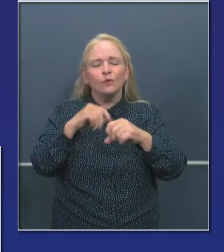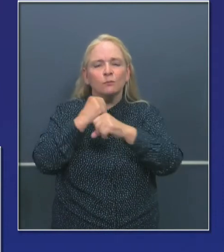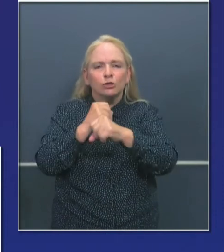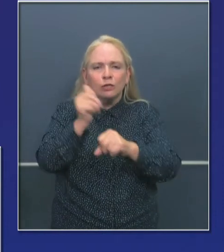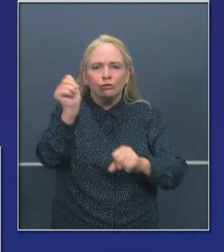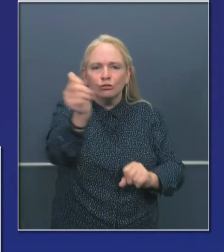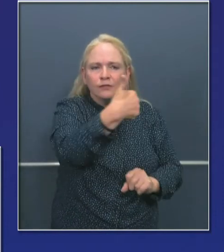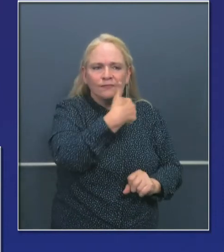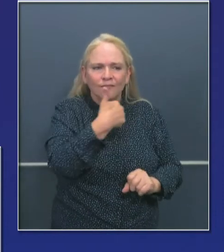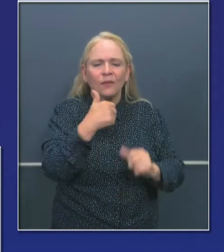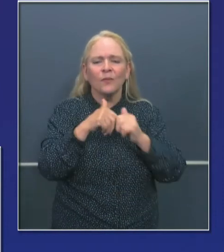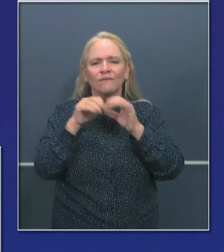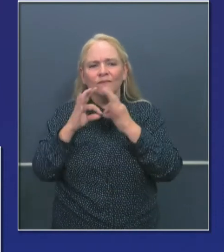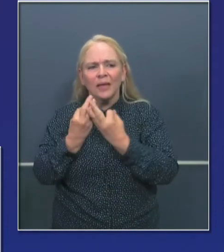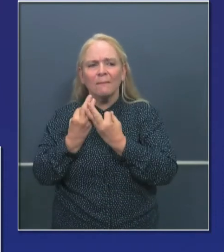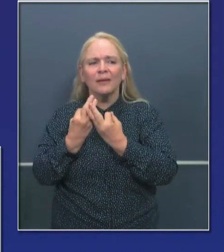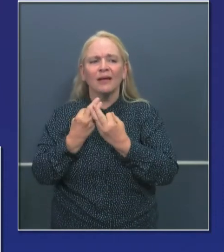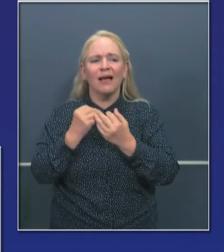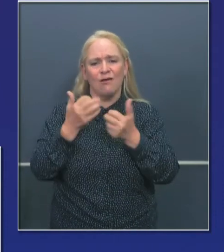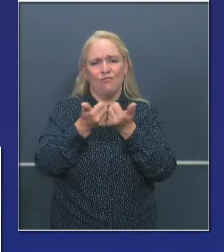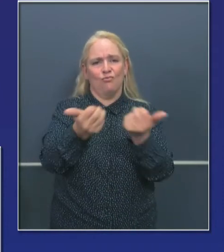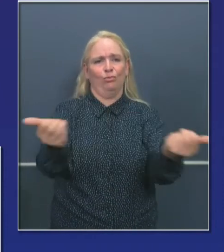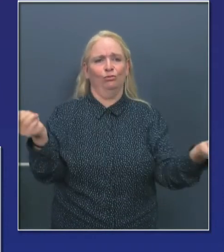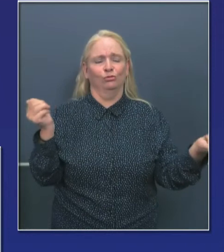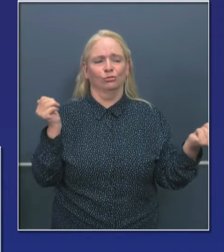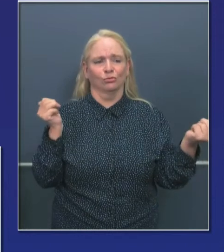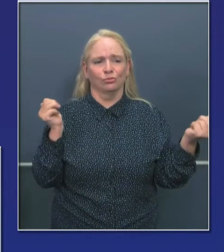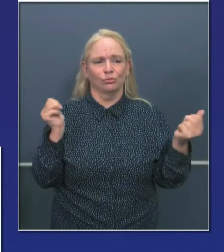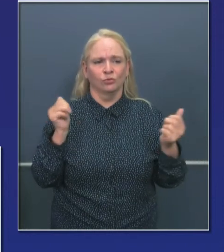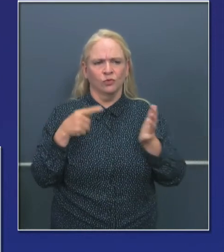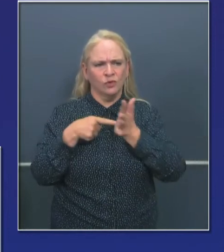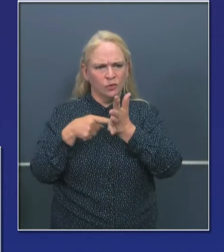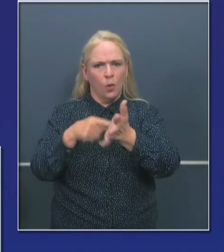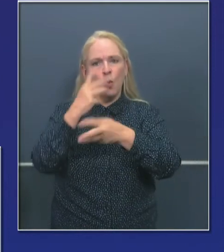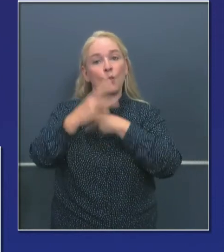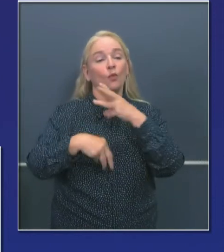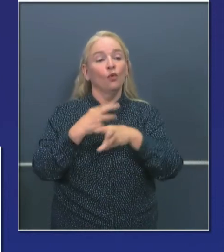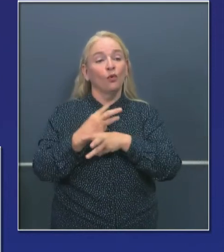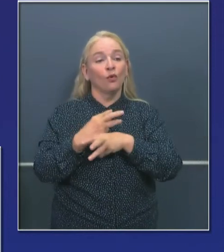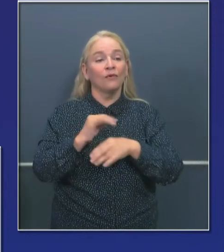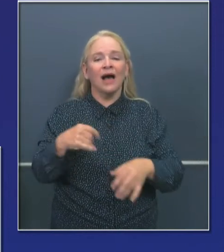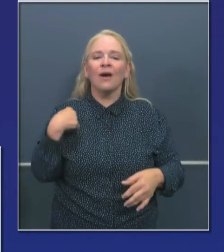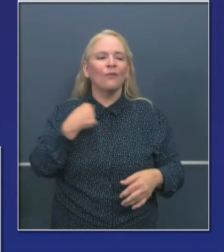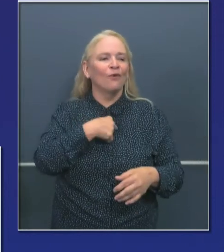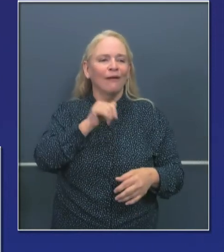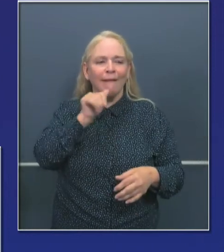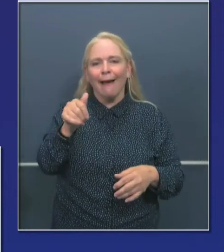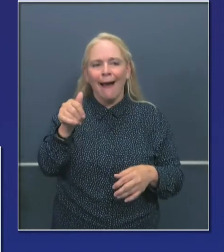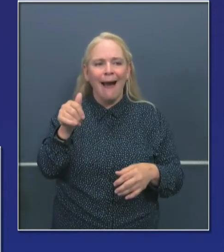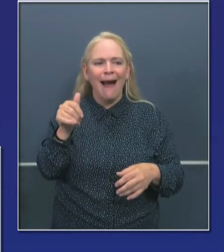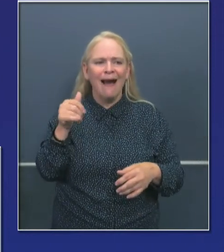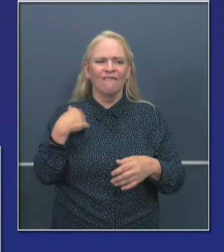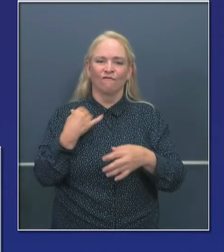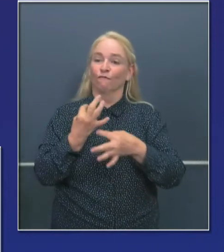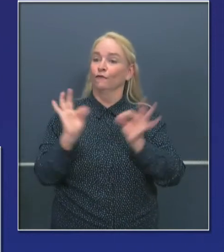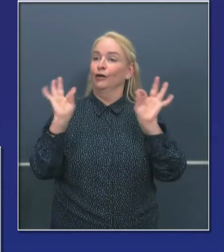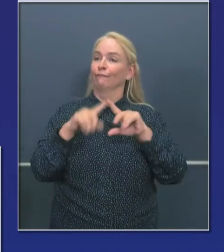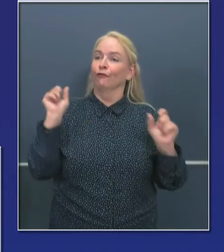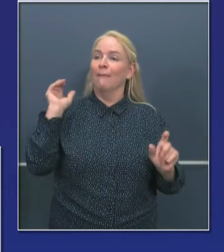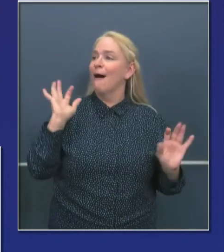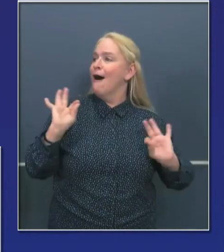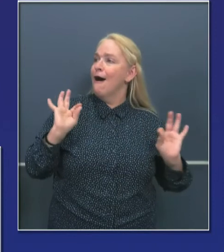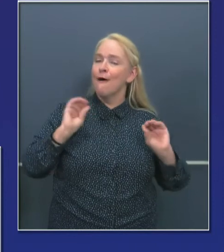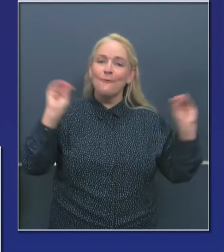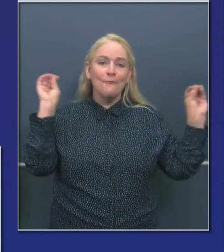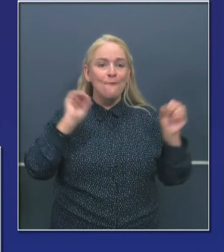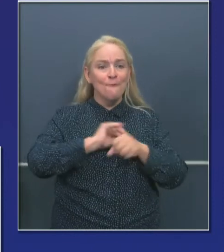protect others, and send a message that recognizes that we're not out of this pandemic. We're still in the first wave, and